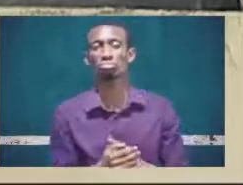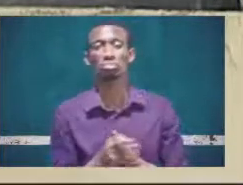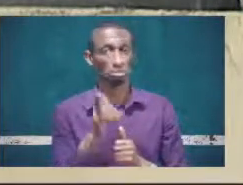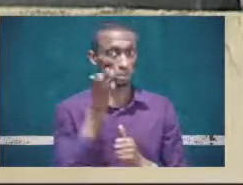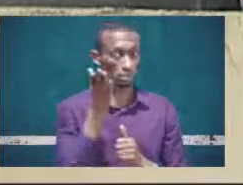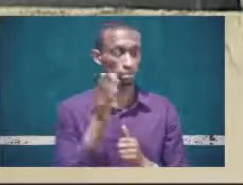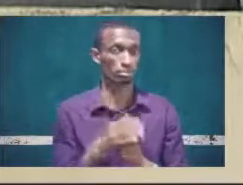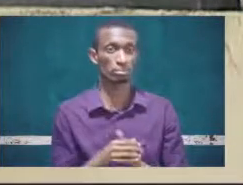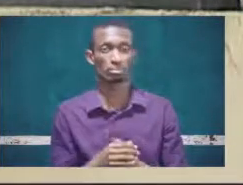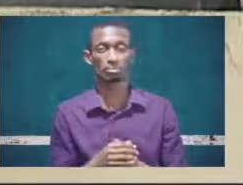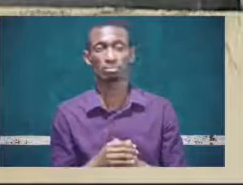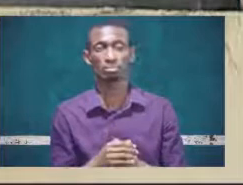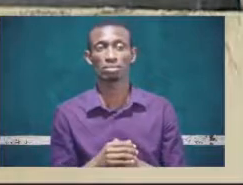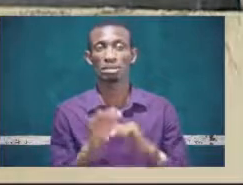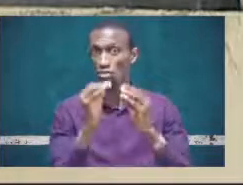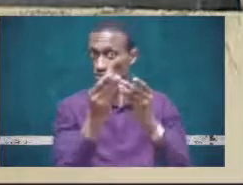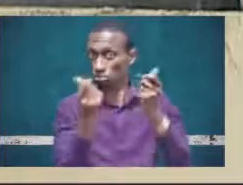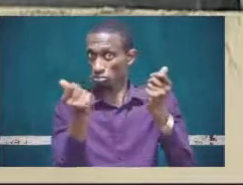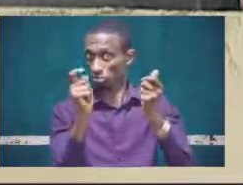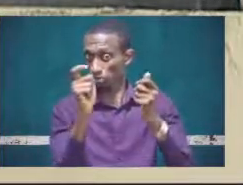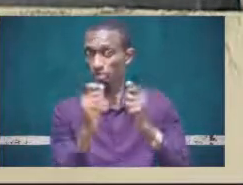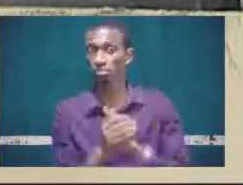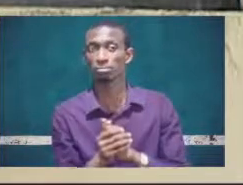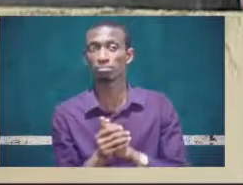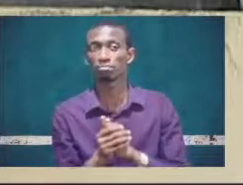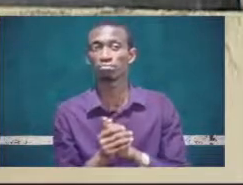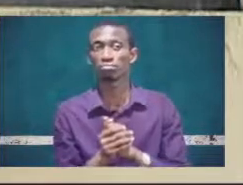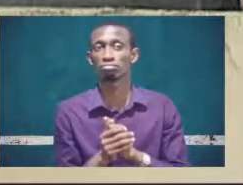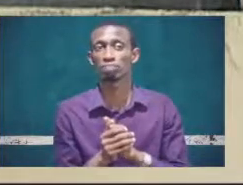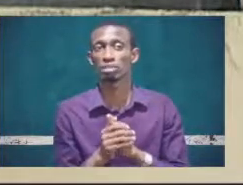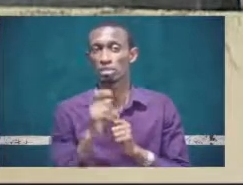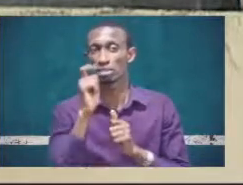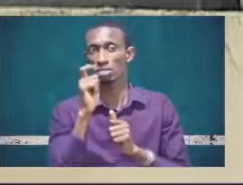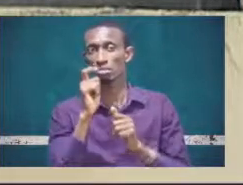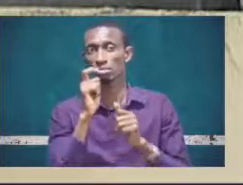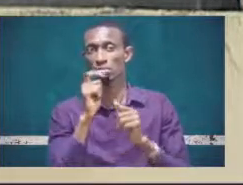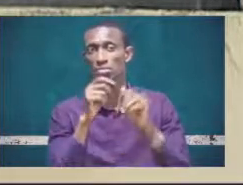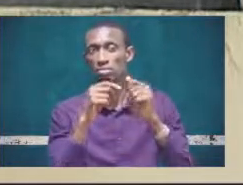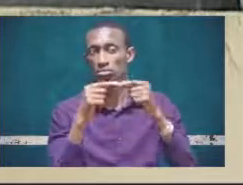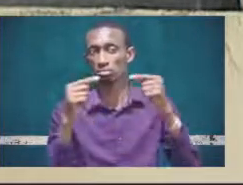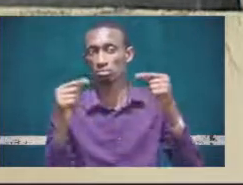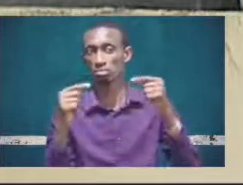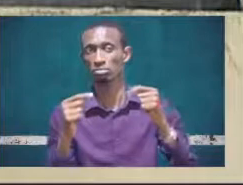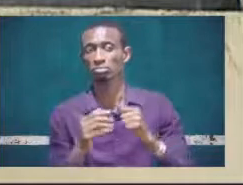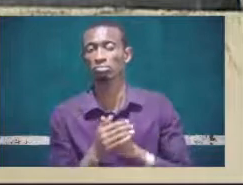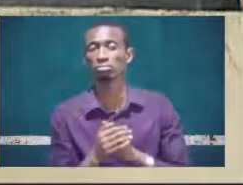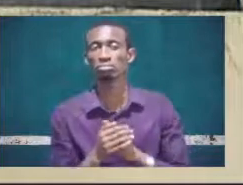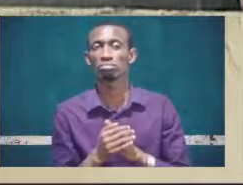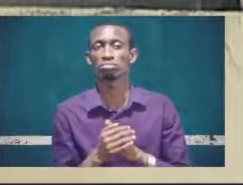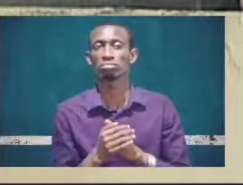here, when you solve for x, I'll be having x which is different